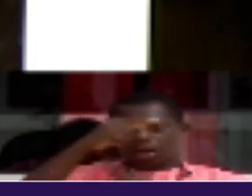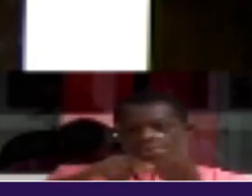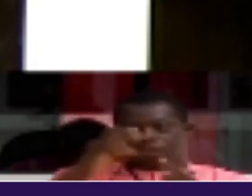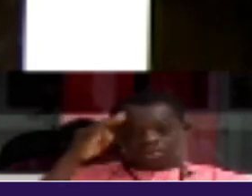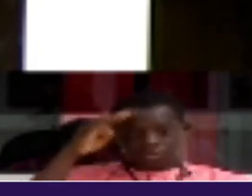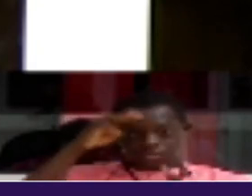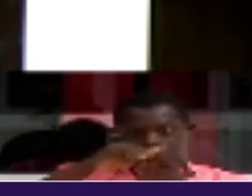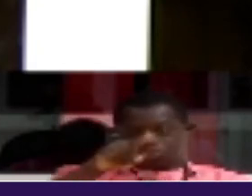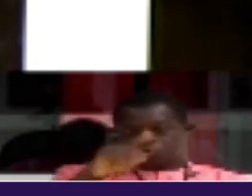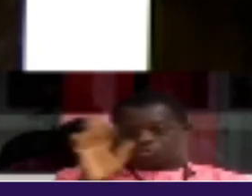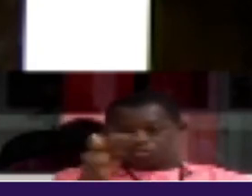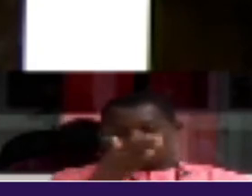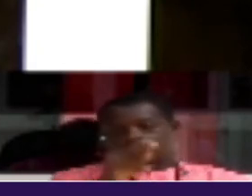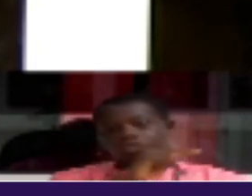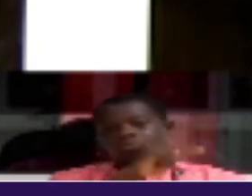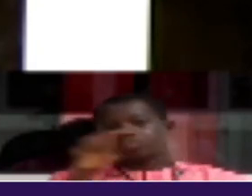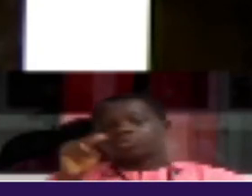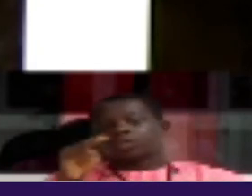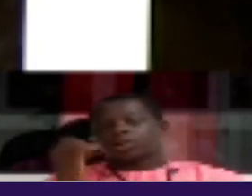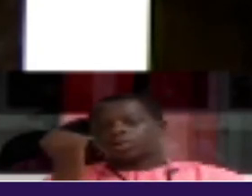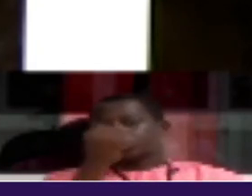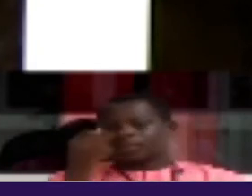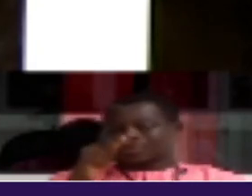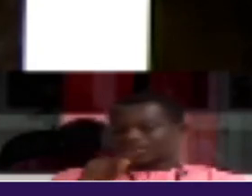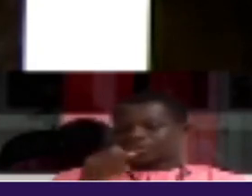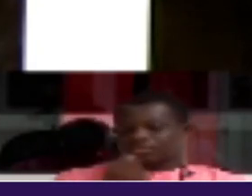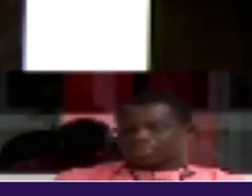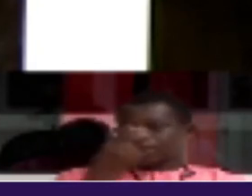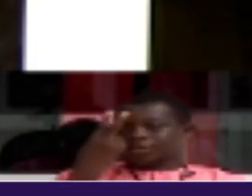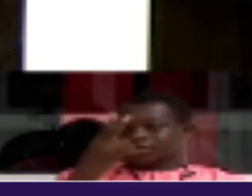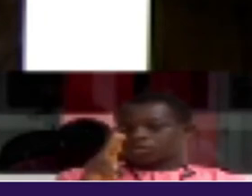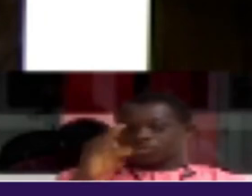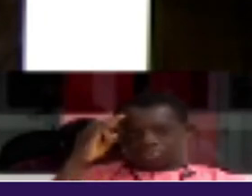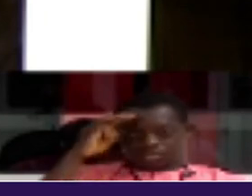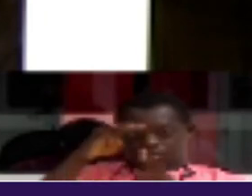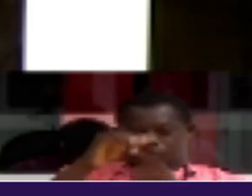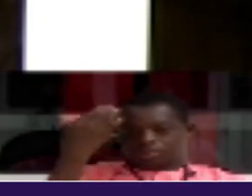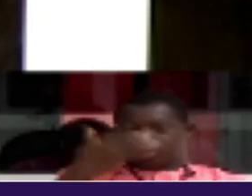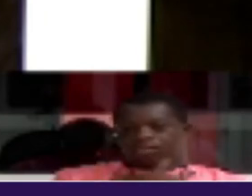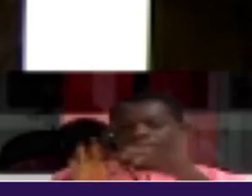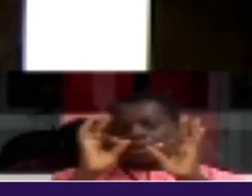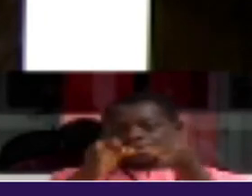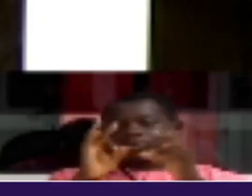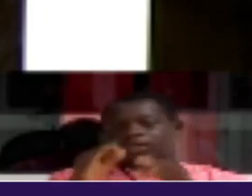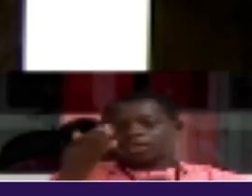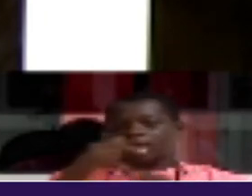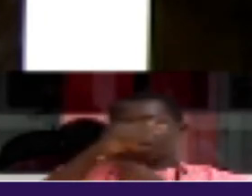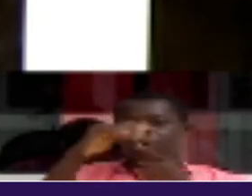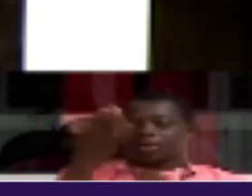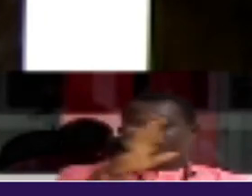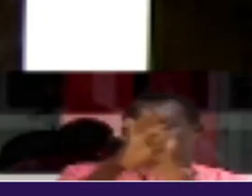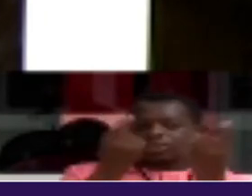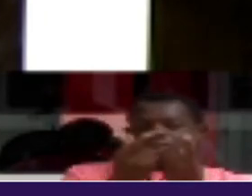for? No, because that was my second mission. He never briefed me of anything. So why were you expecting a